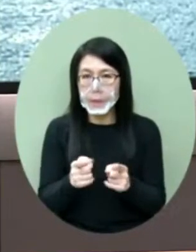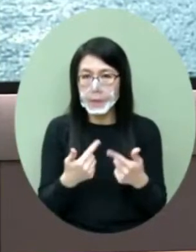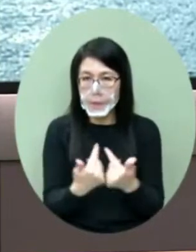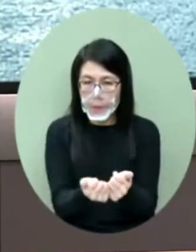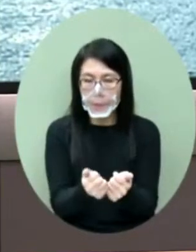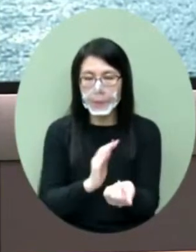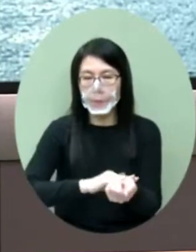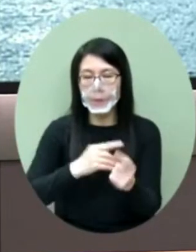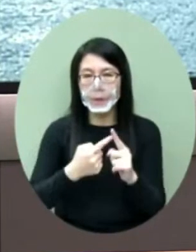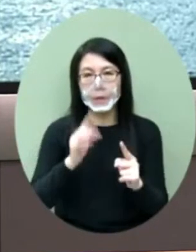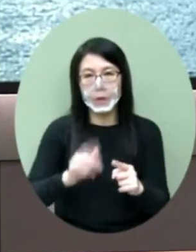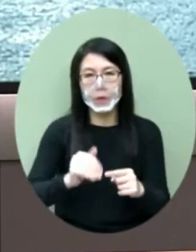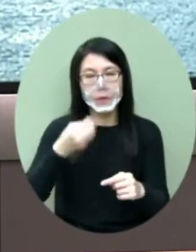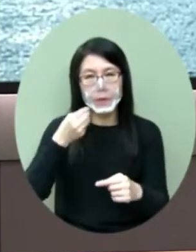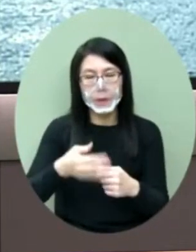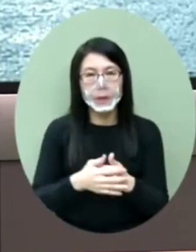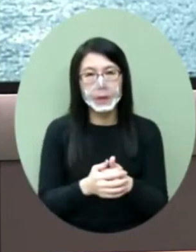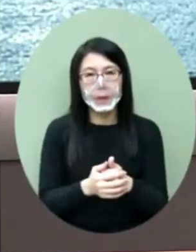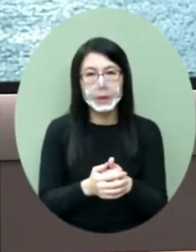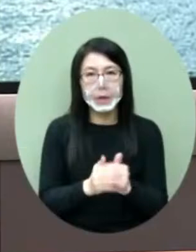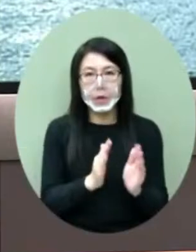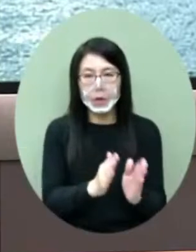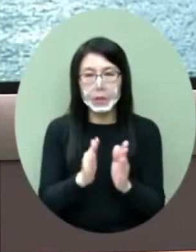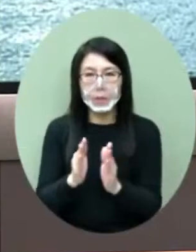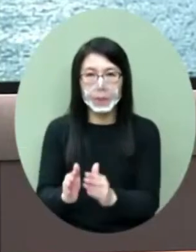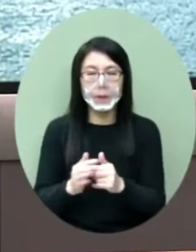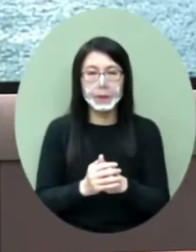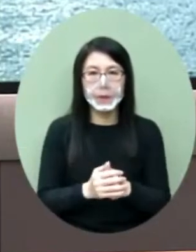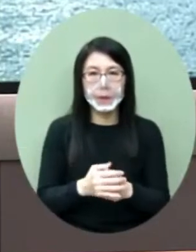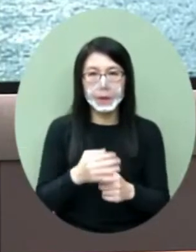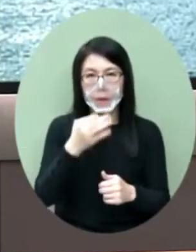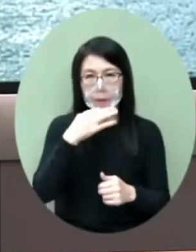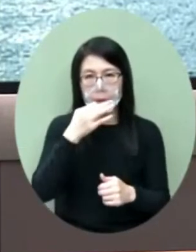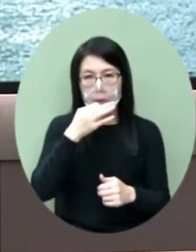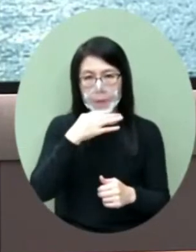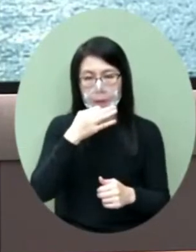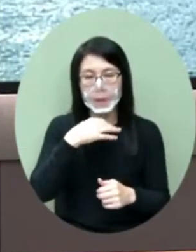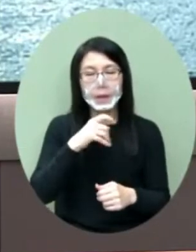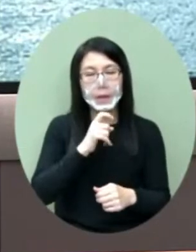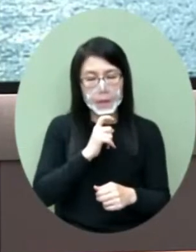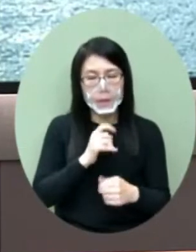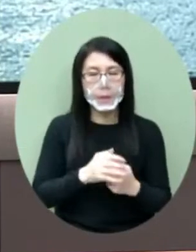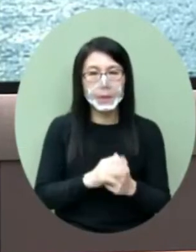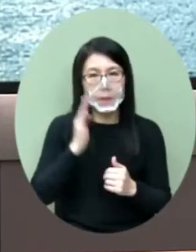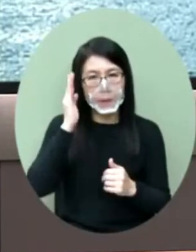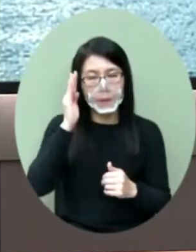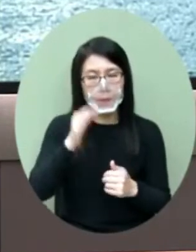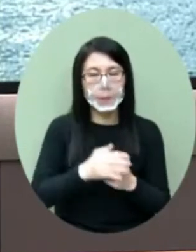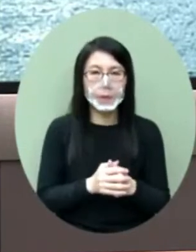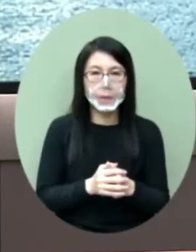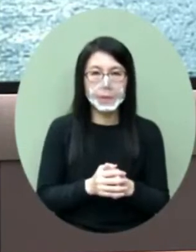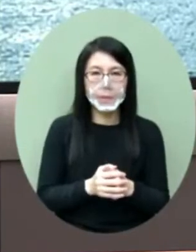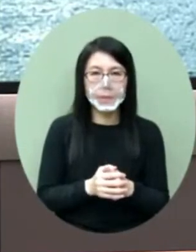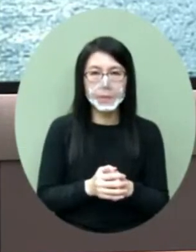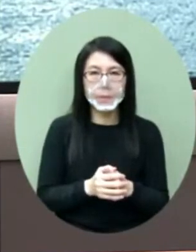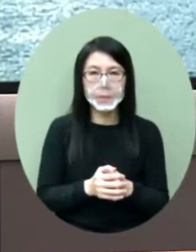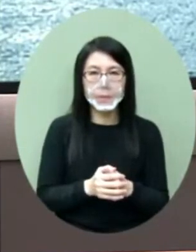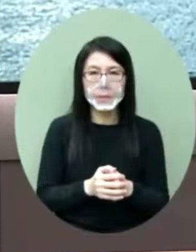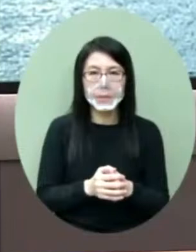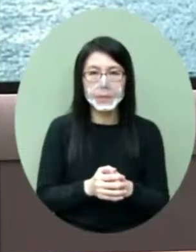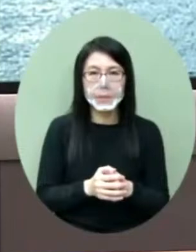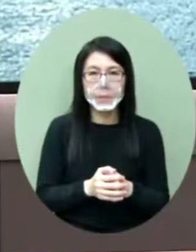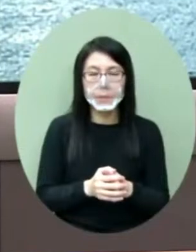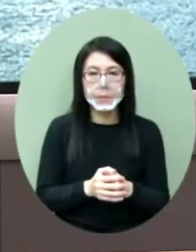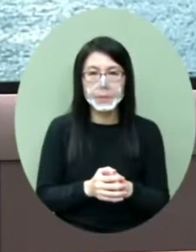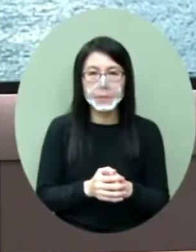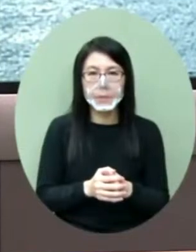For those who meet the requirements under our guideline, we will make arrangements for them to receive oral medication.